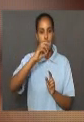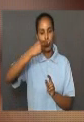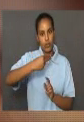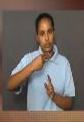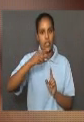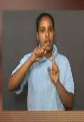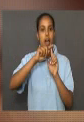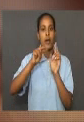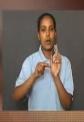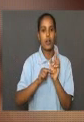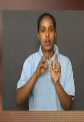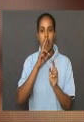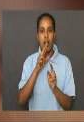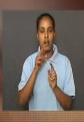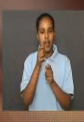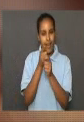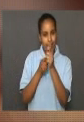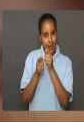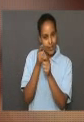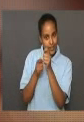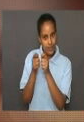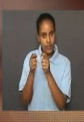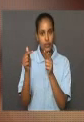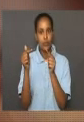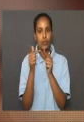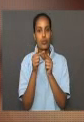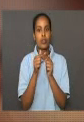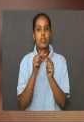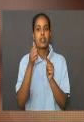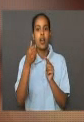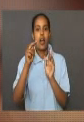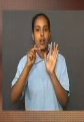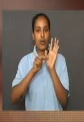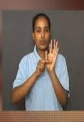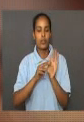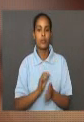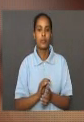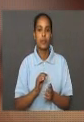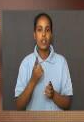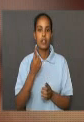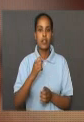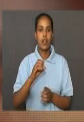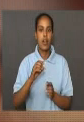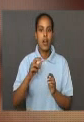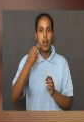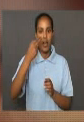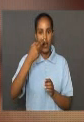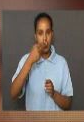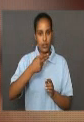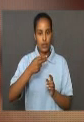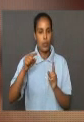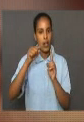hydroxide ions are attracted to the anode. The hydrogen